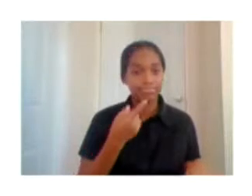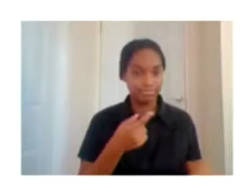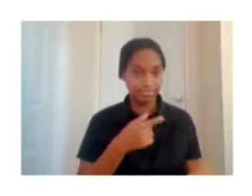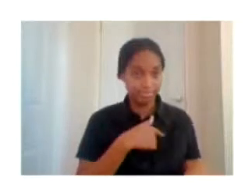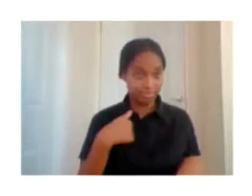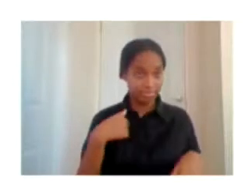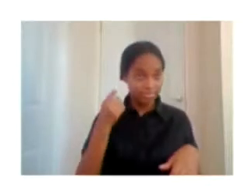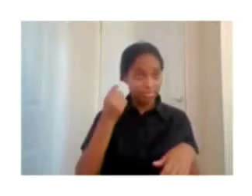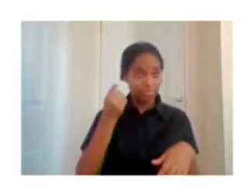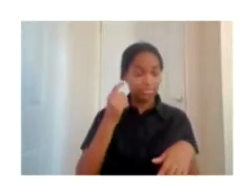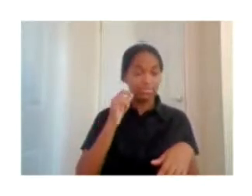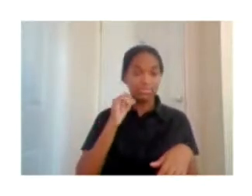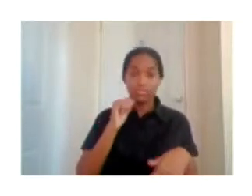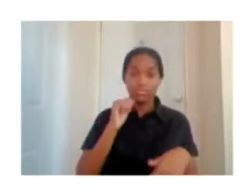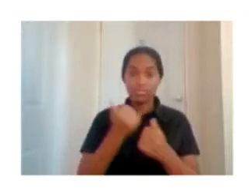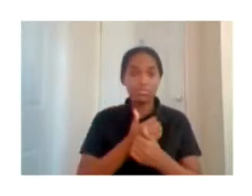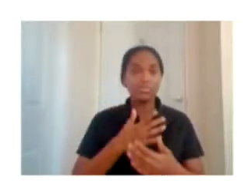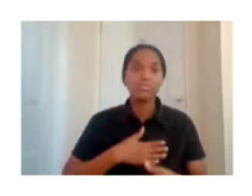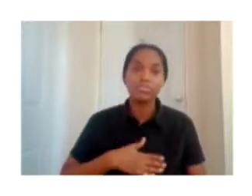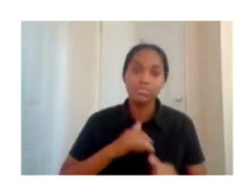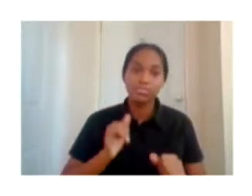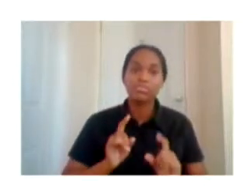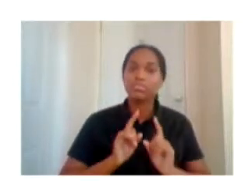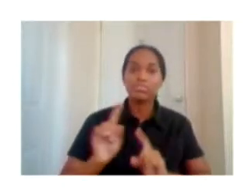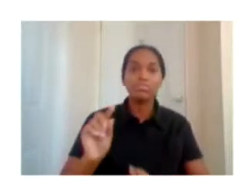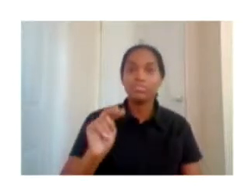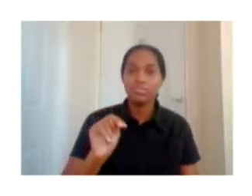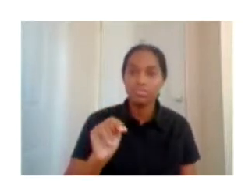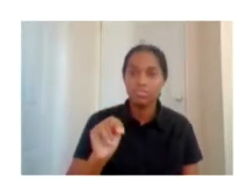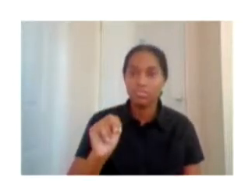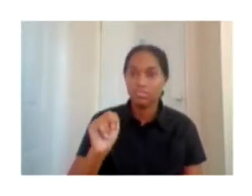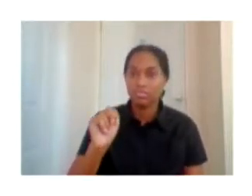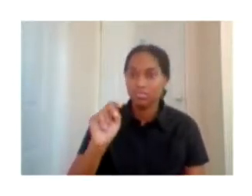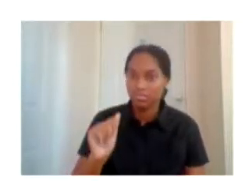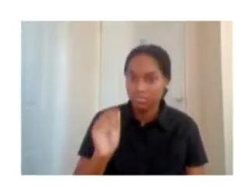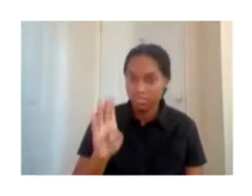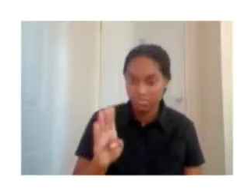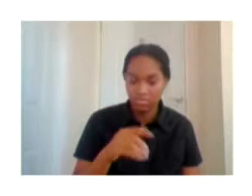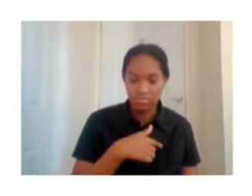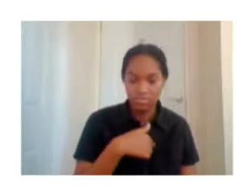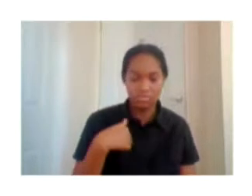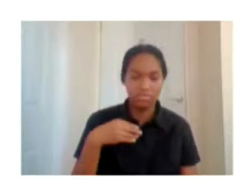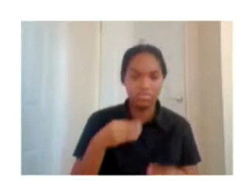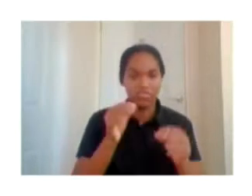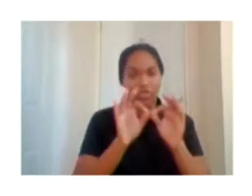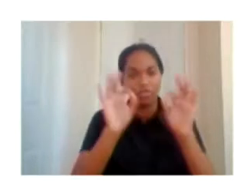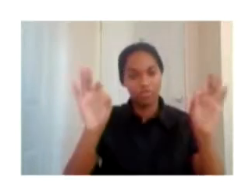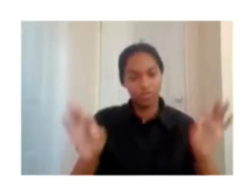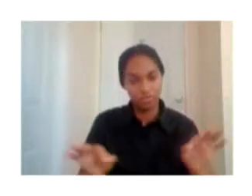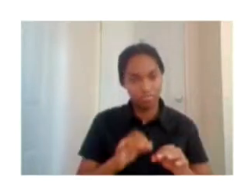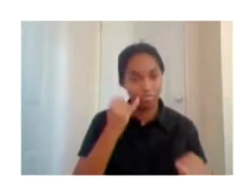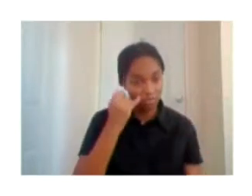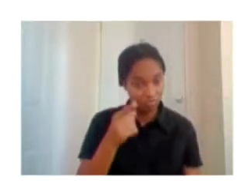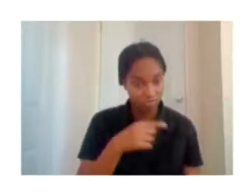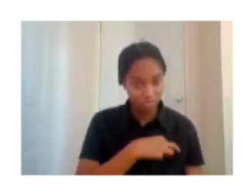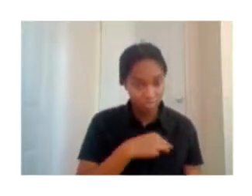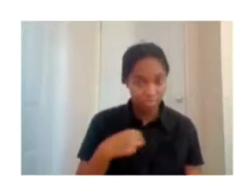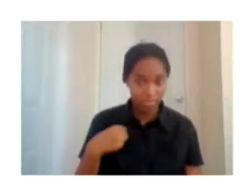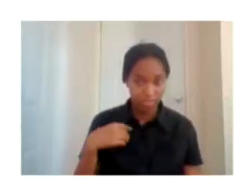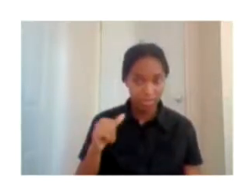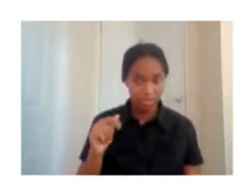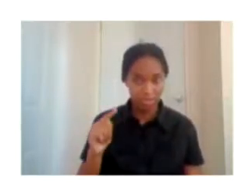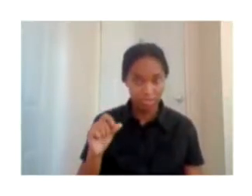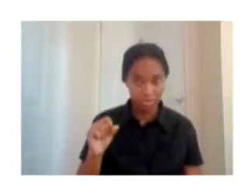that not everybody can go to NAB. So we're going to give you a form. If you're a member of ATSC, send us your